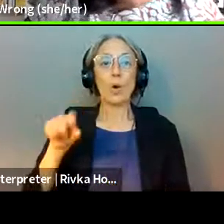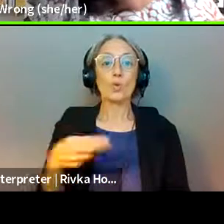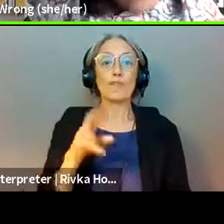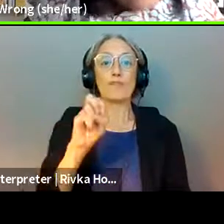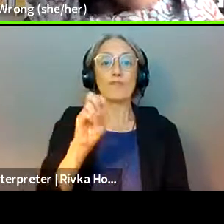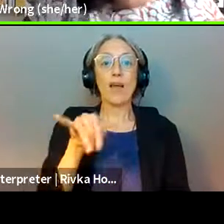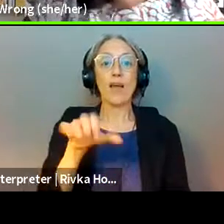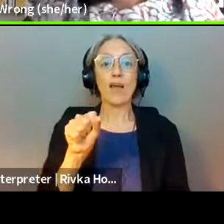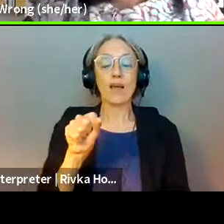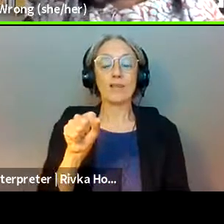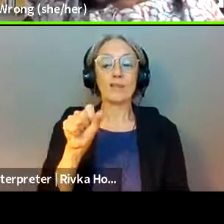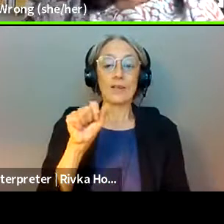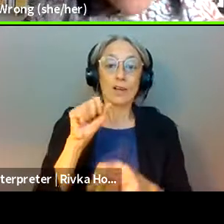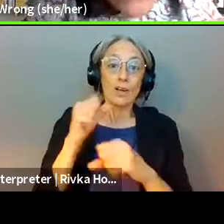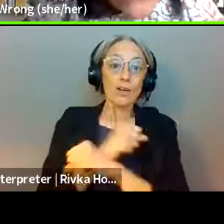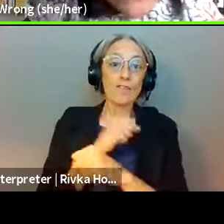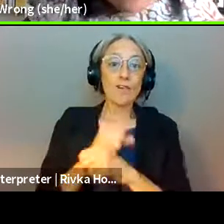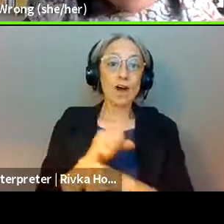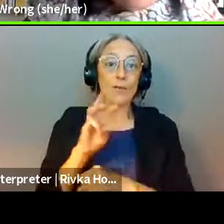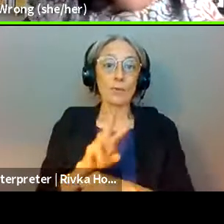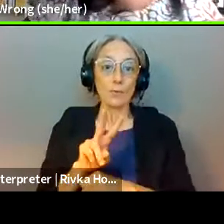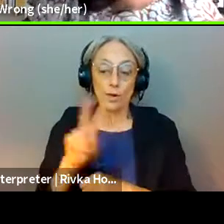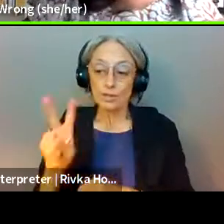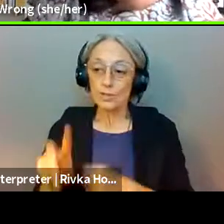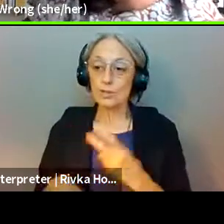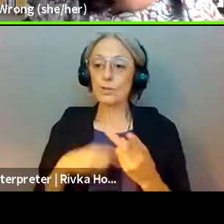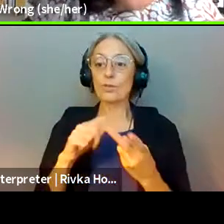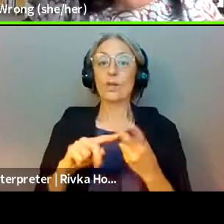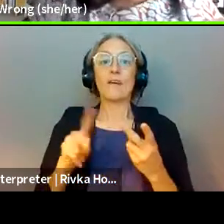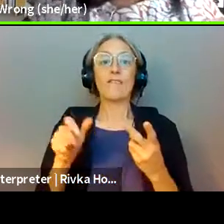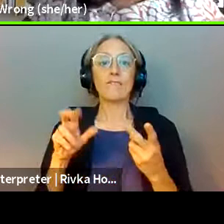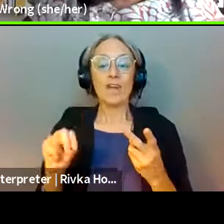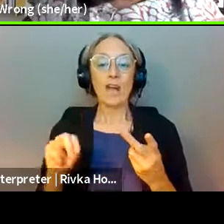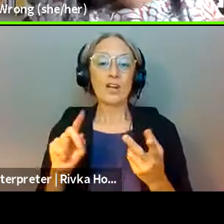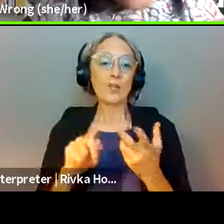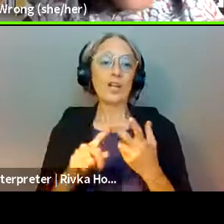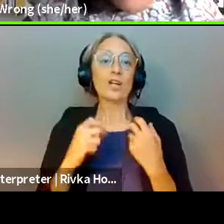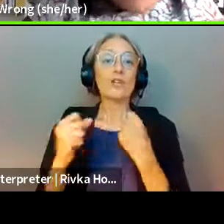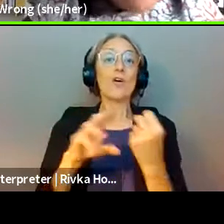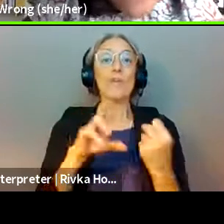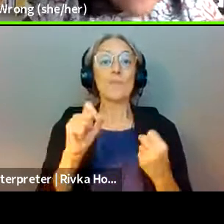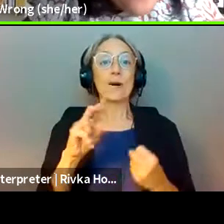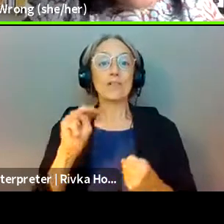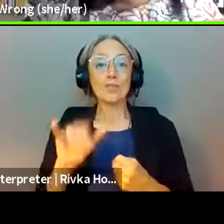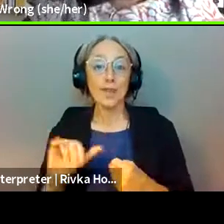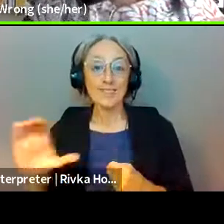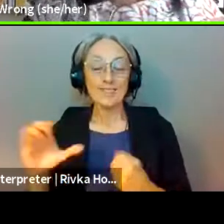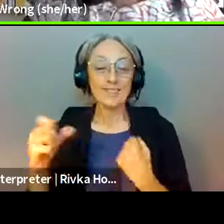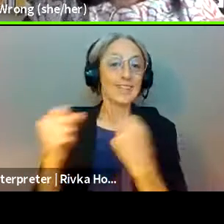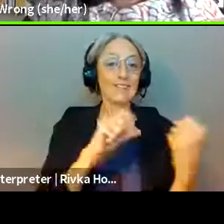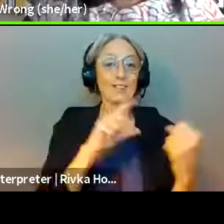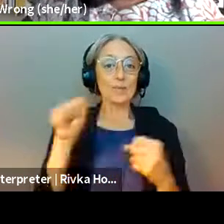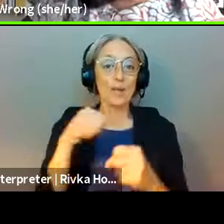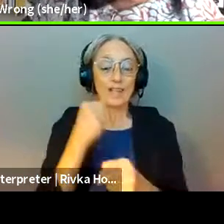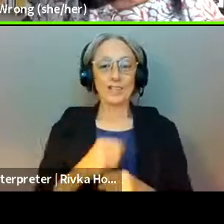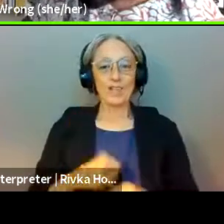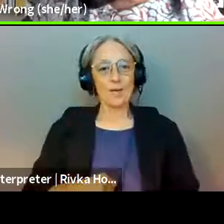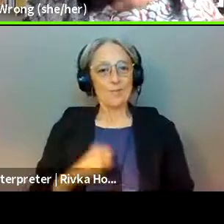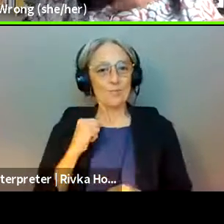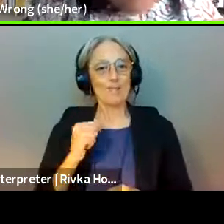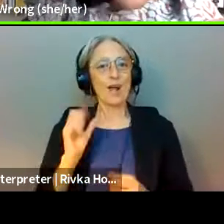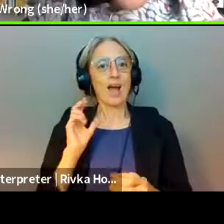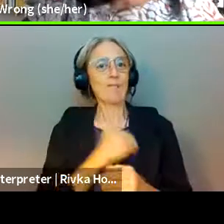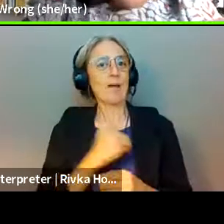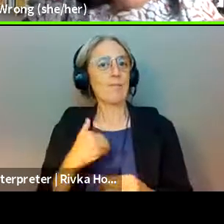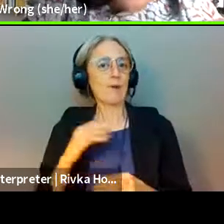was a veteran, who drove a bus in New York City for 20 years, who was a proud Union man, who